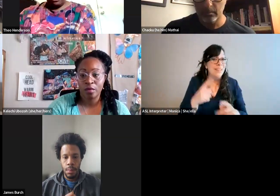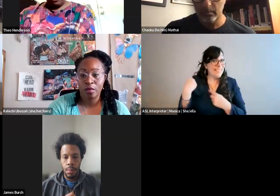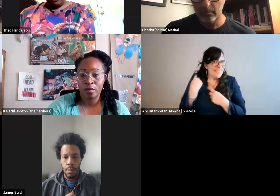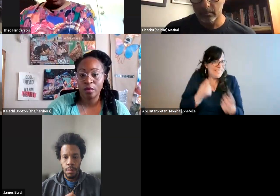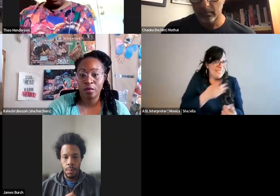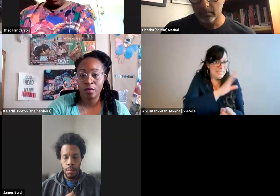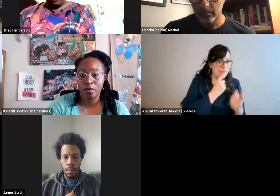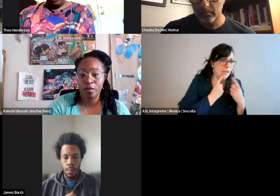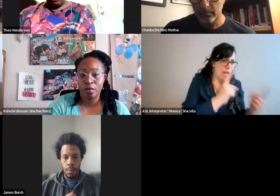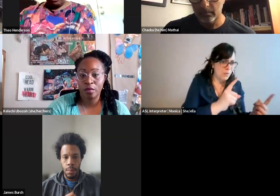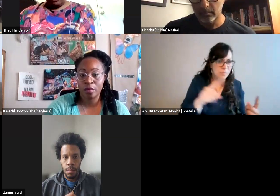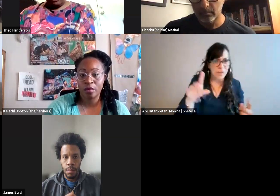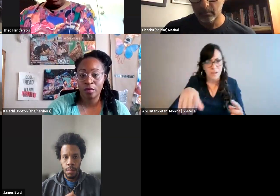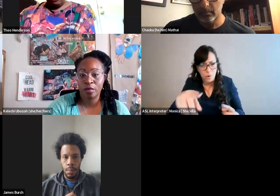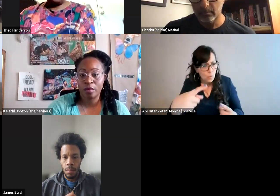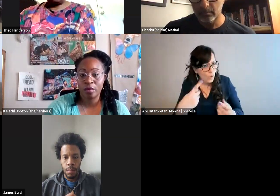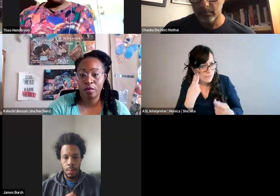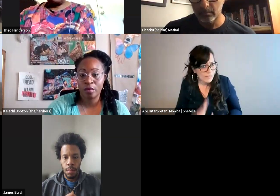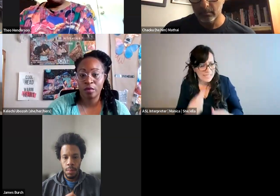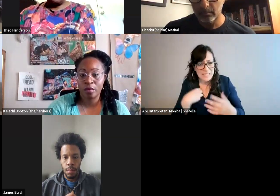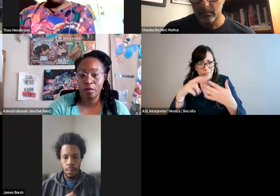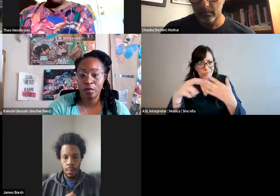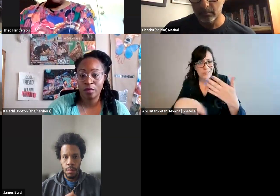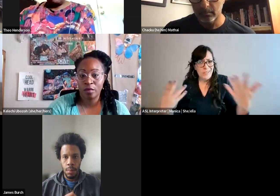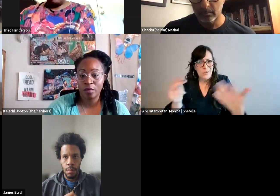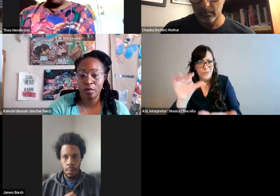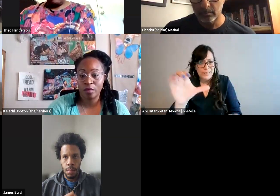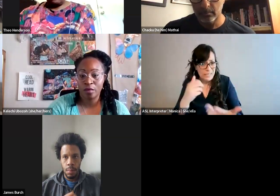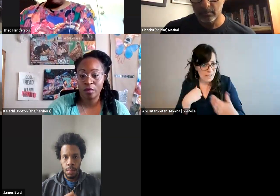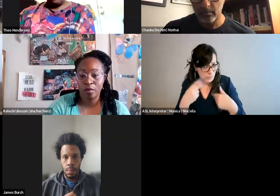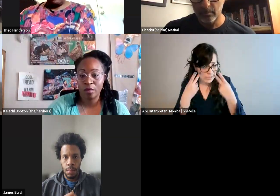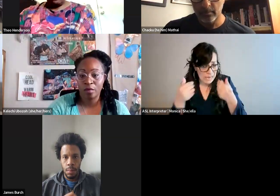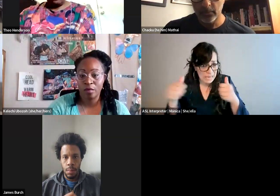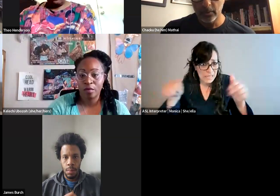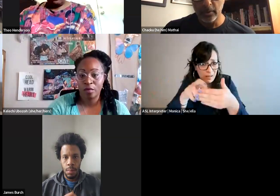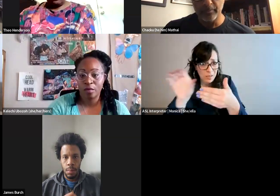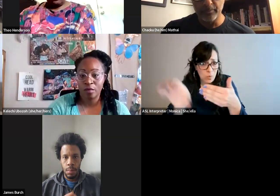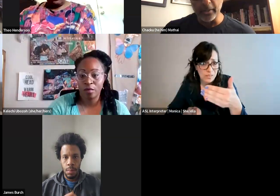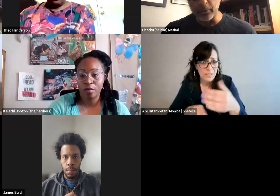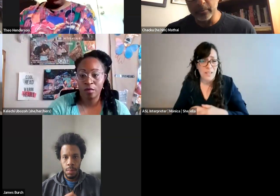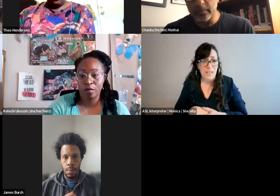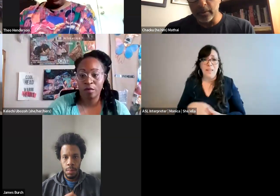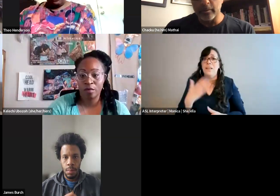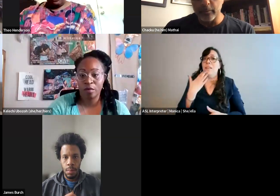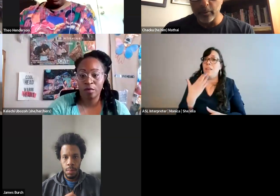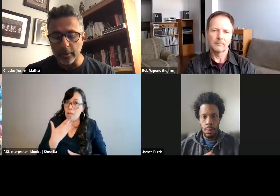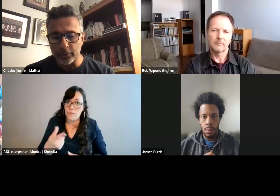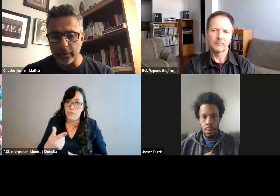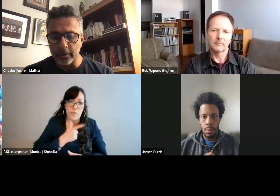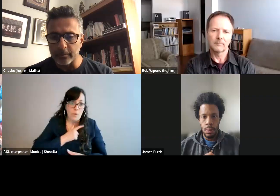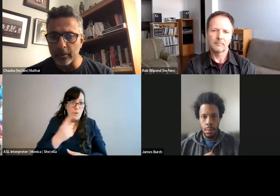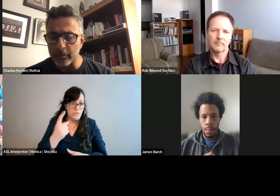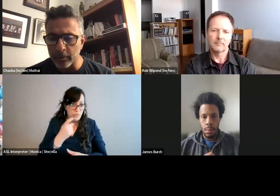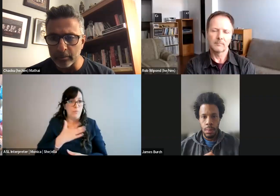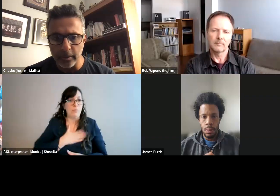impacted and how have you seen this play out in New York City? All right, thank you for the